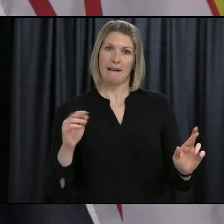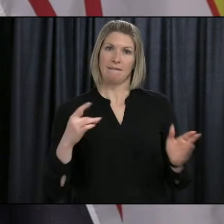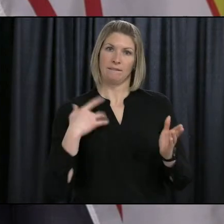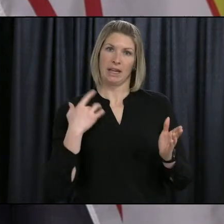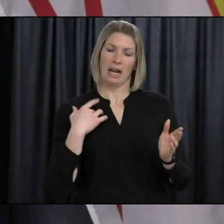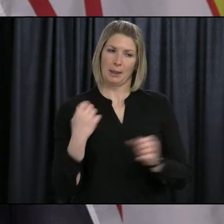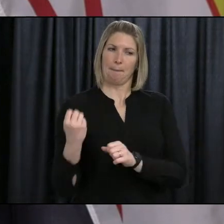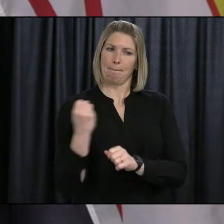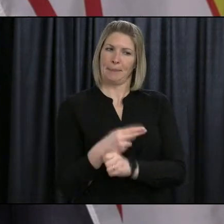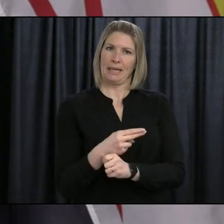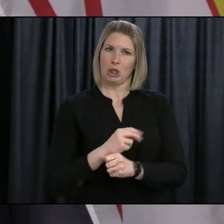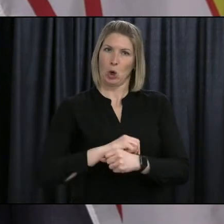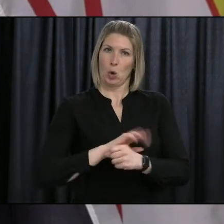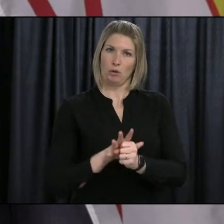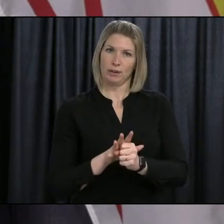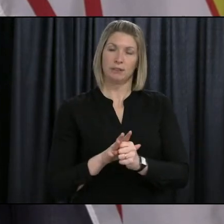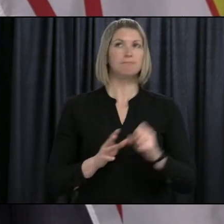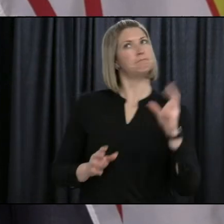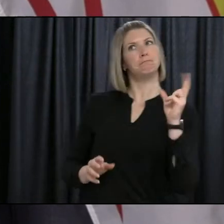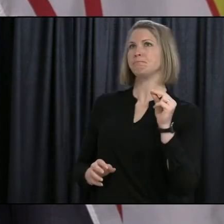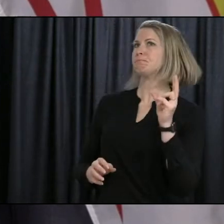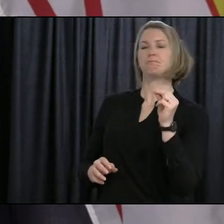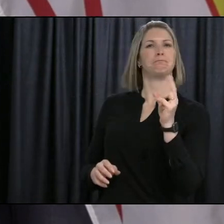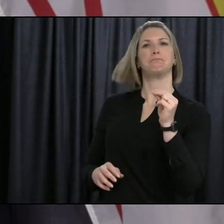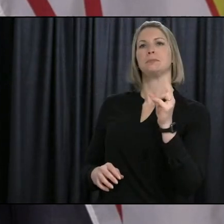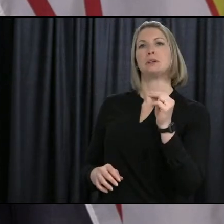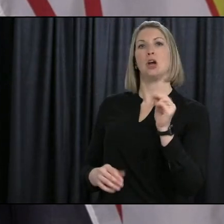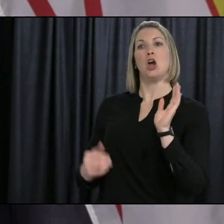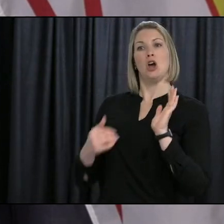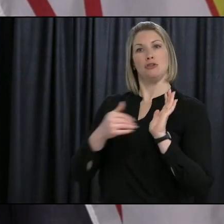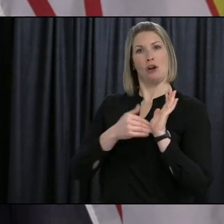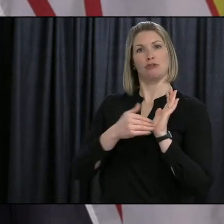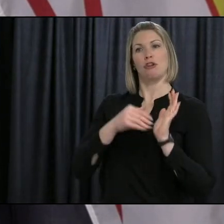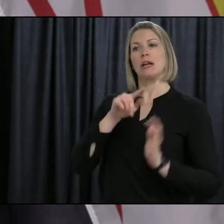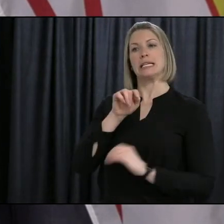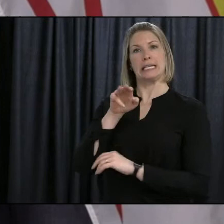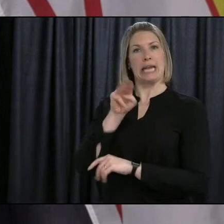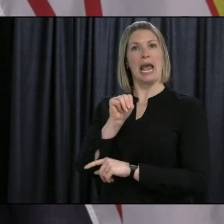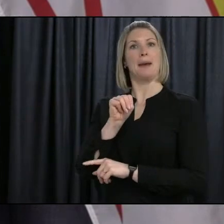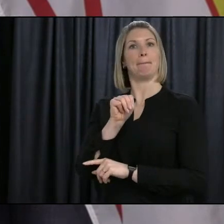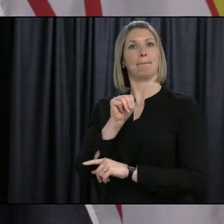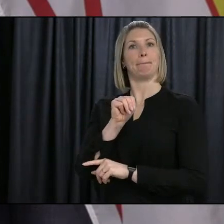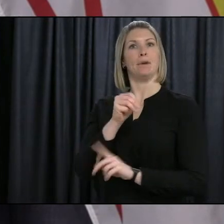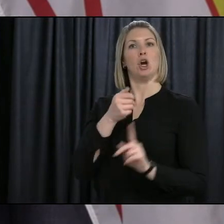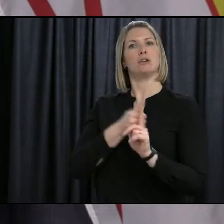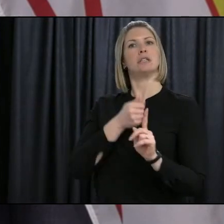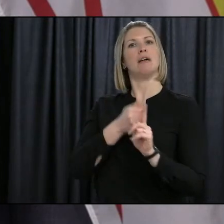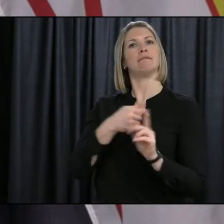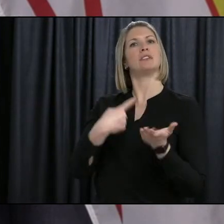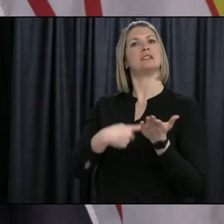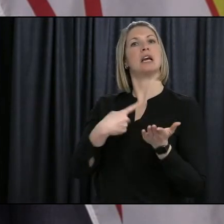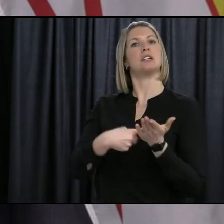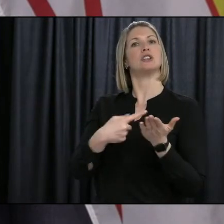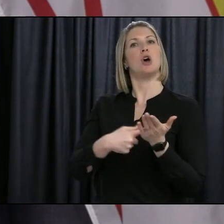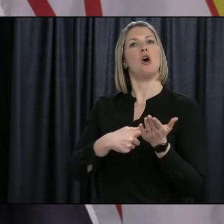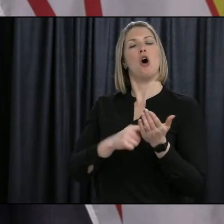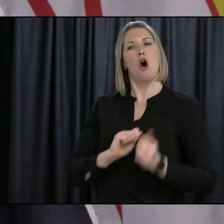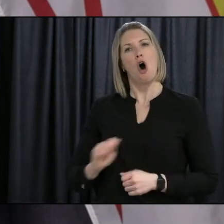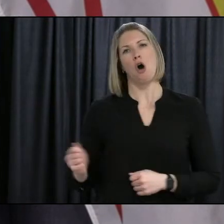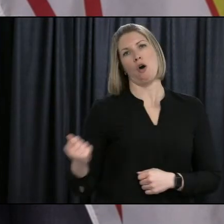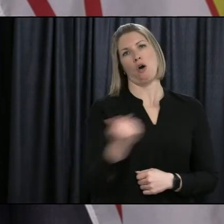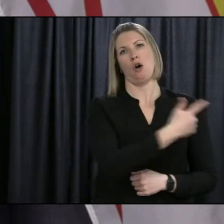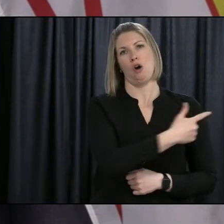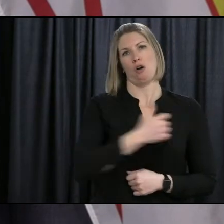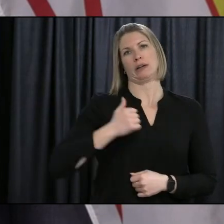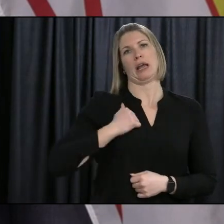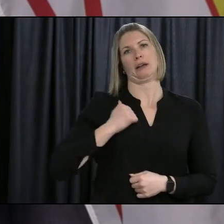just yet. I think we need to have a little bit more time. I mean, Dr. Tam is talking about the situation across Canada, and certainly across Canada we